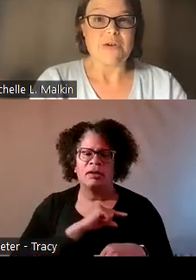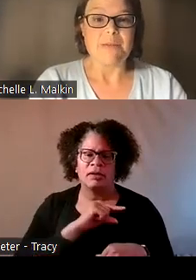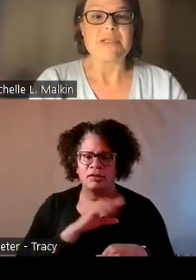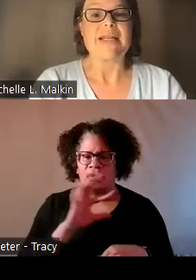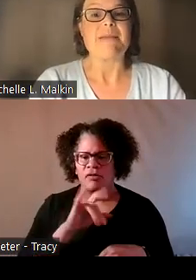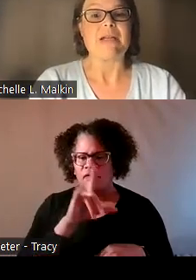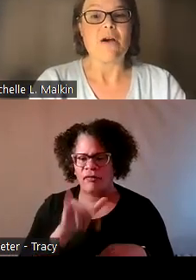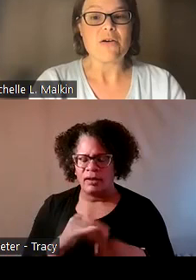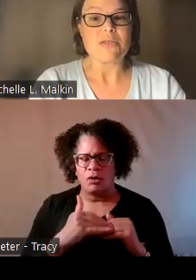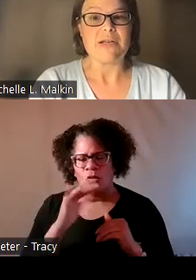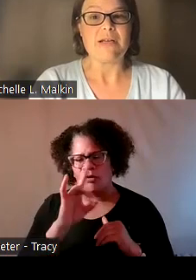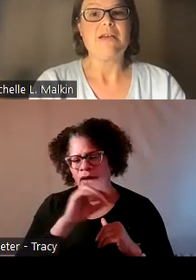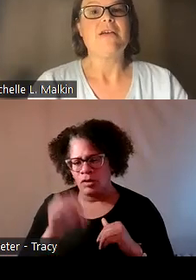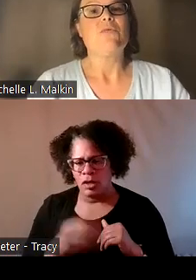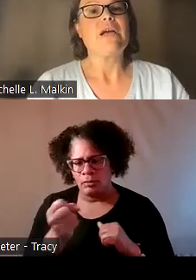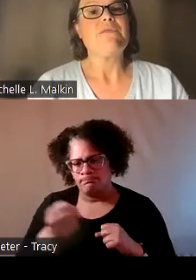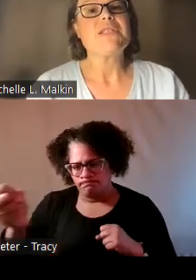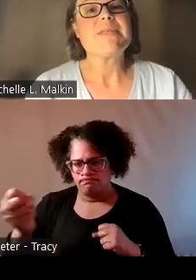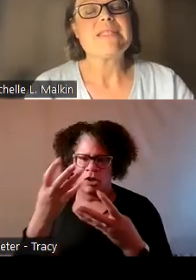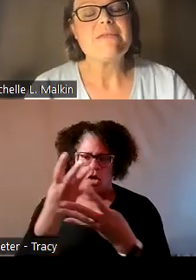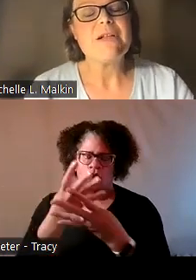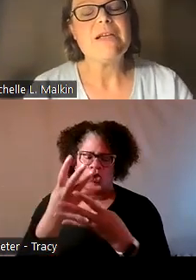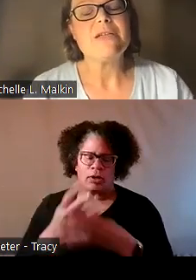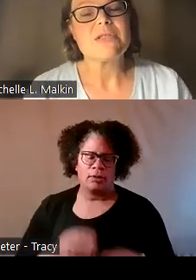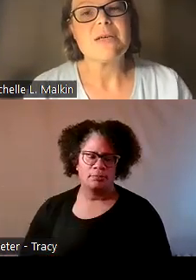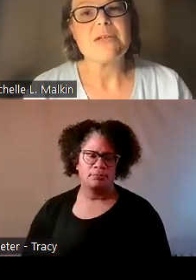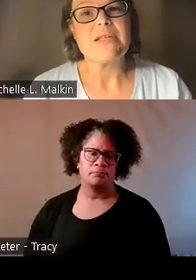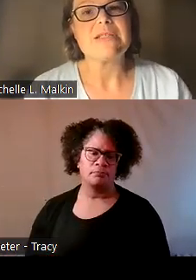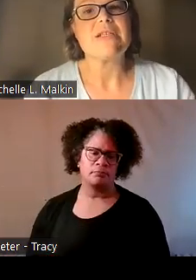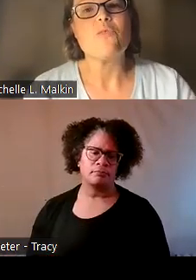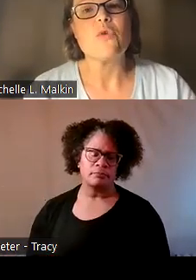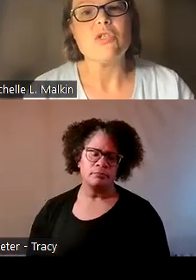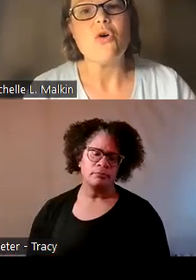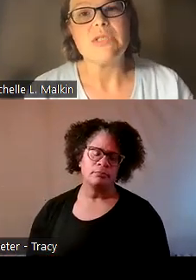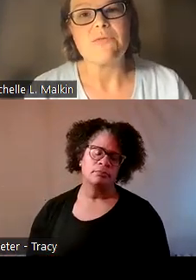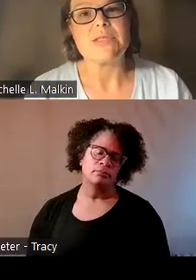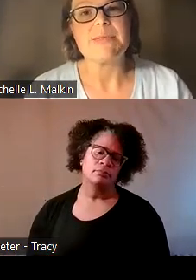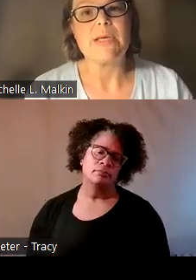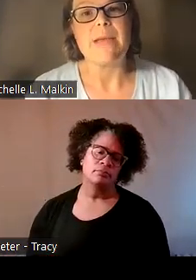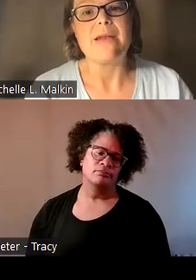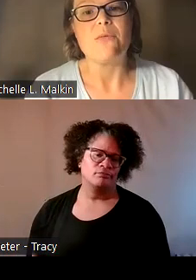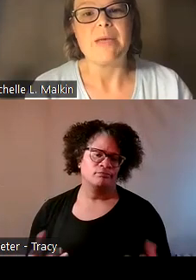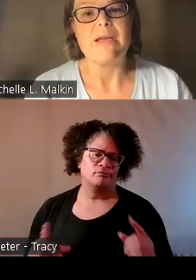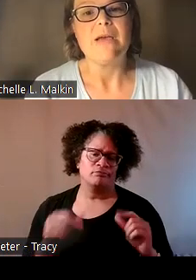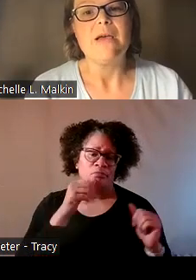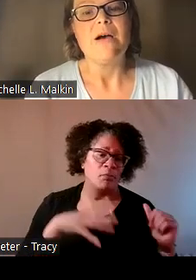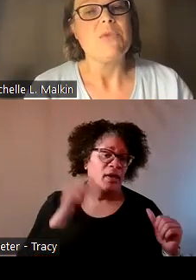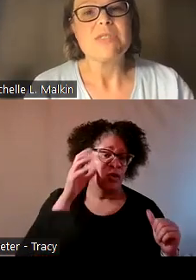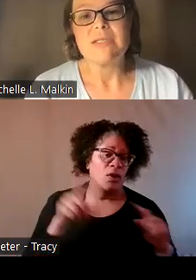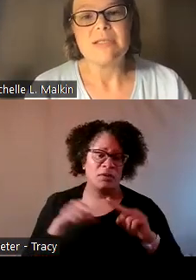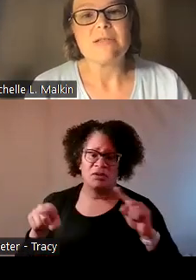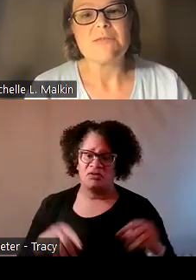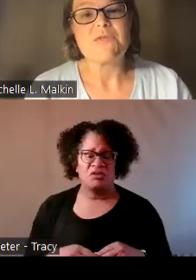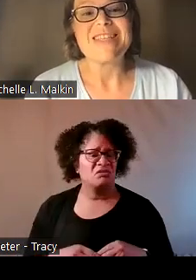and just over 8% had been incarcerated. What I found specifically interesting about this is there was no difference between men and women,